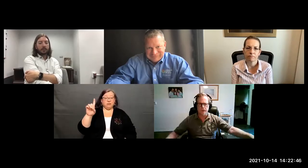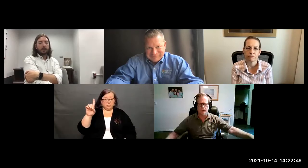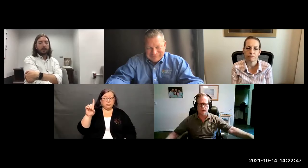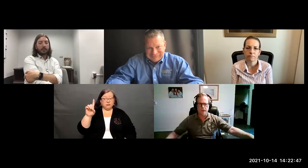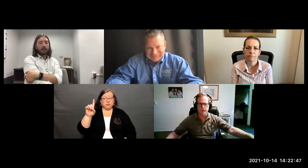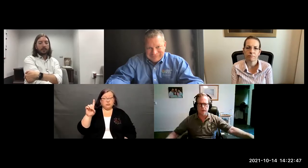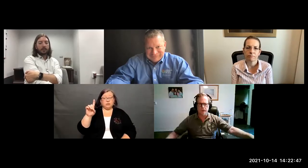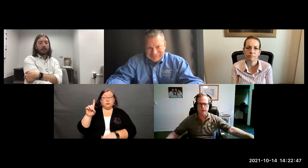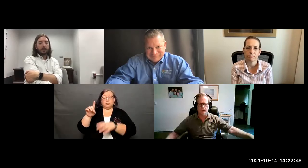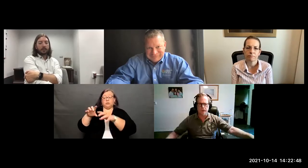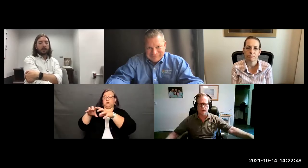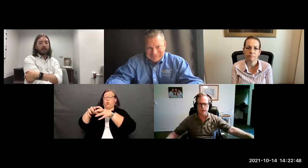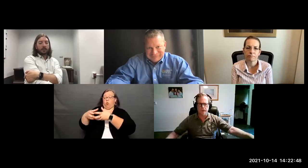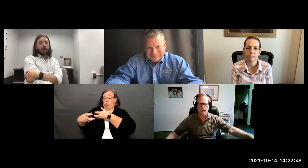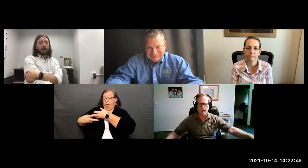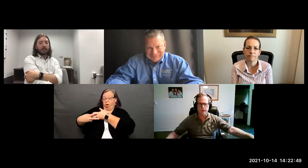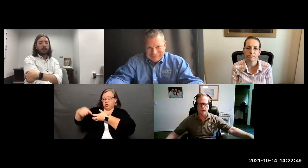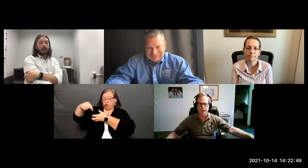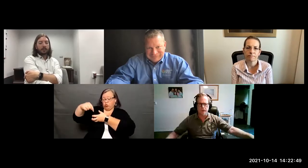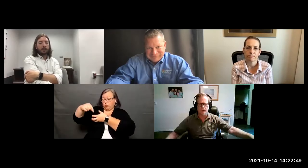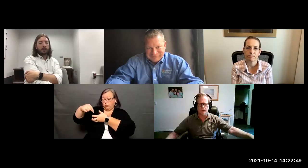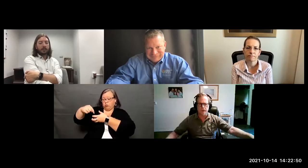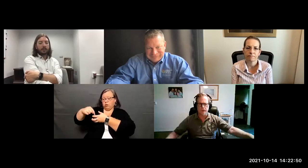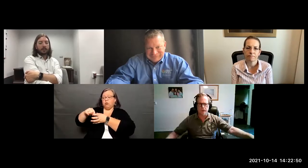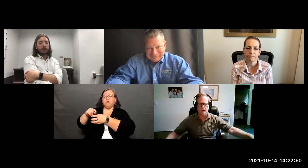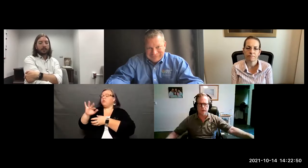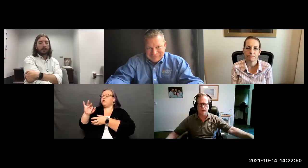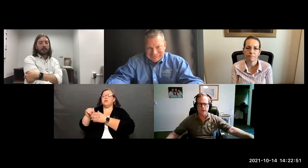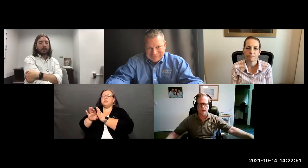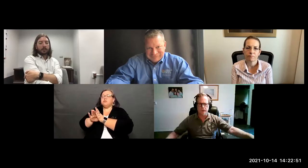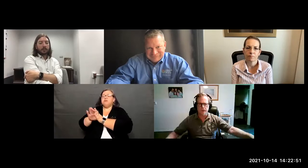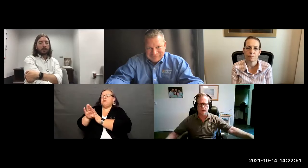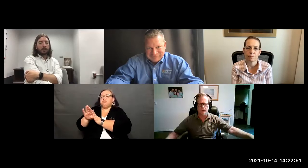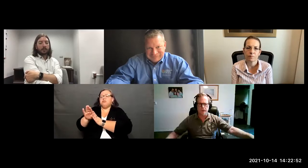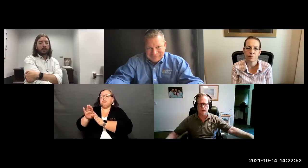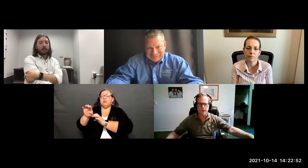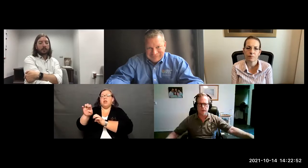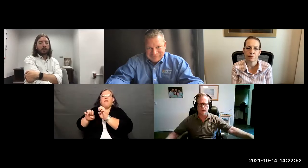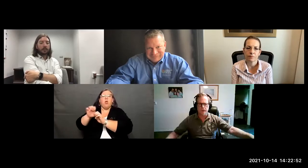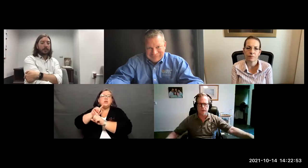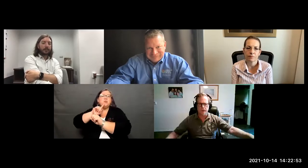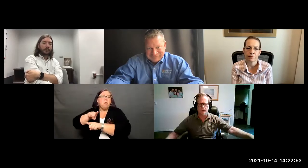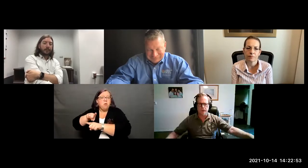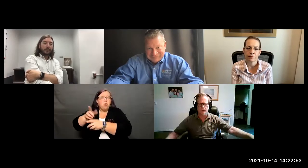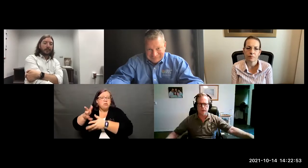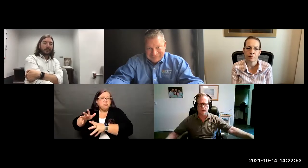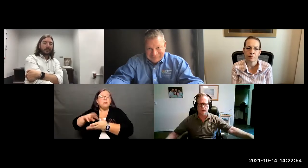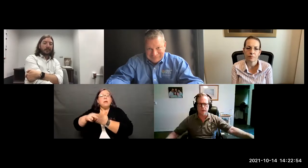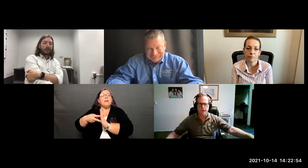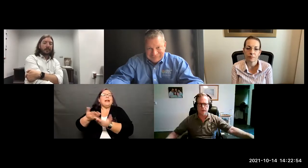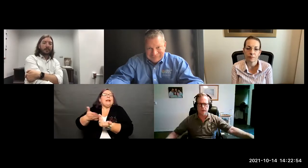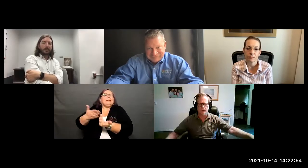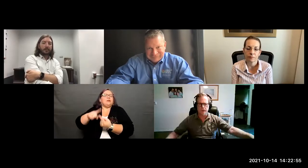evaluation reports, then it's easy to have an information-rich repository.